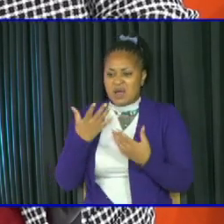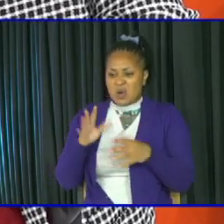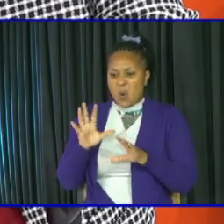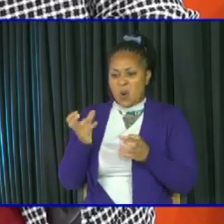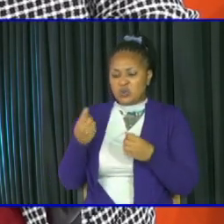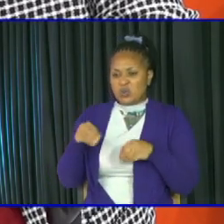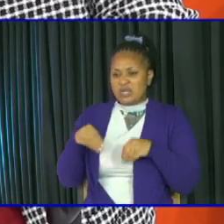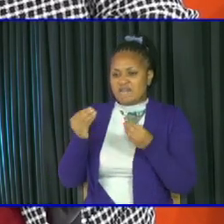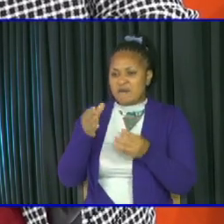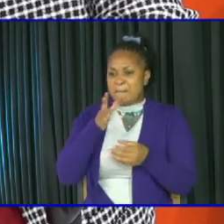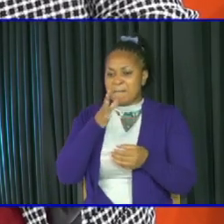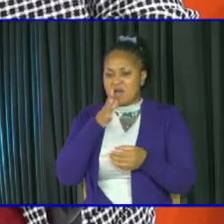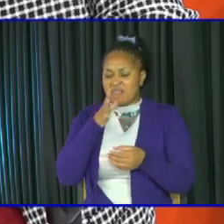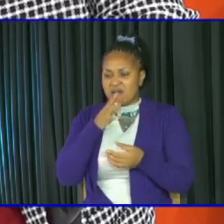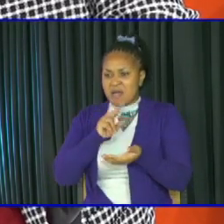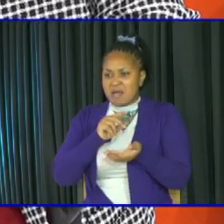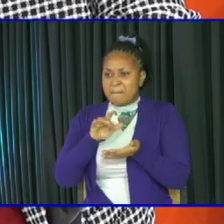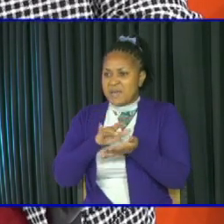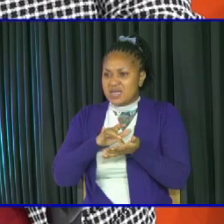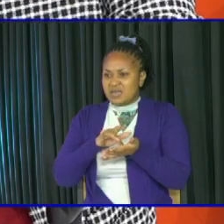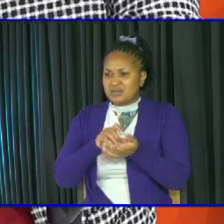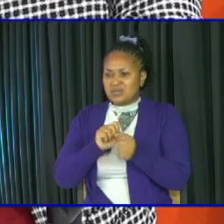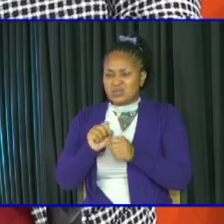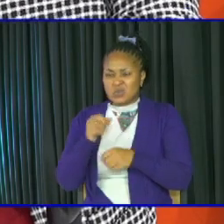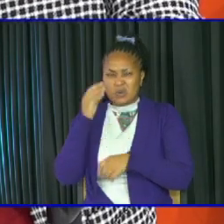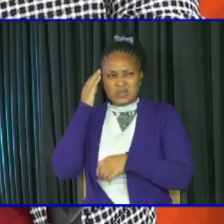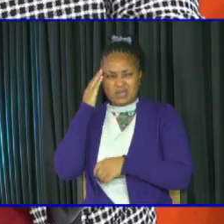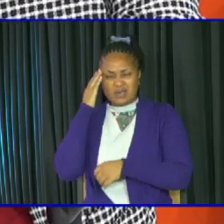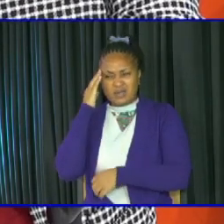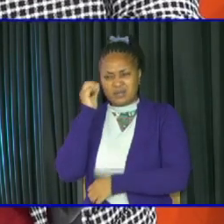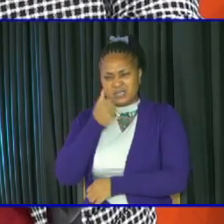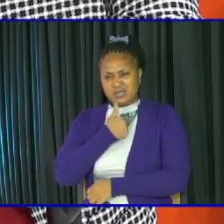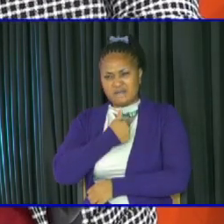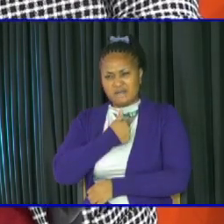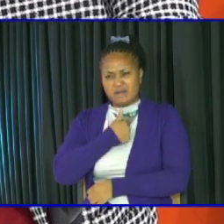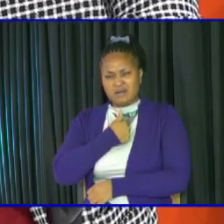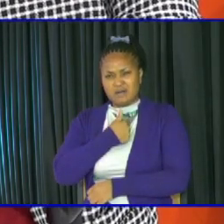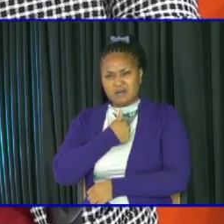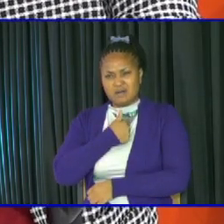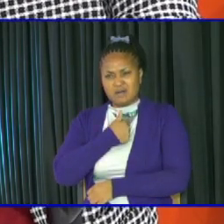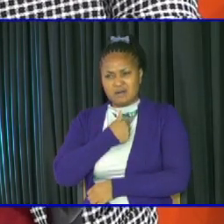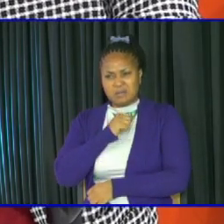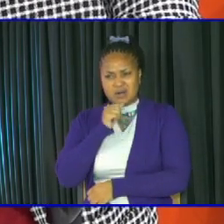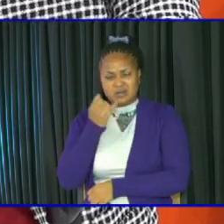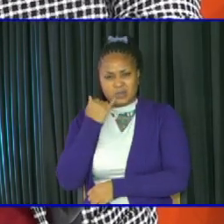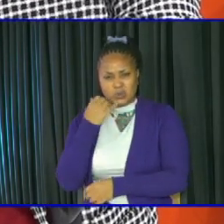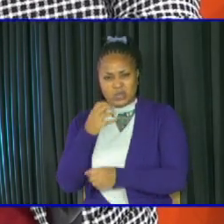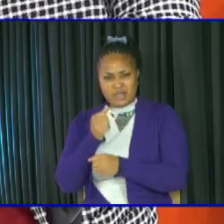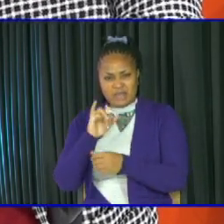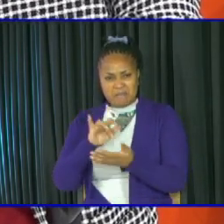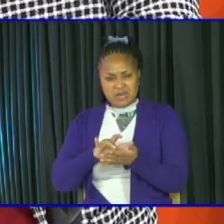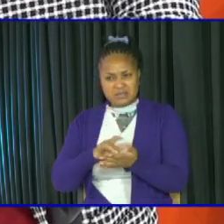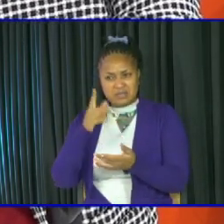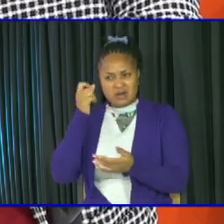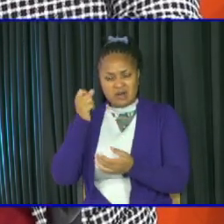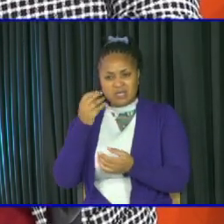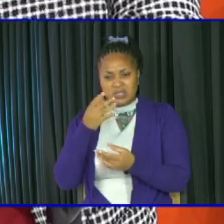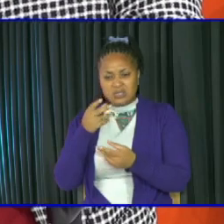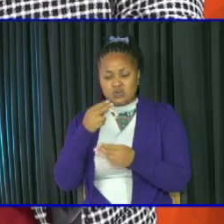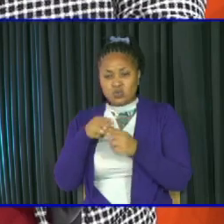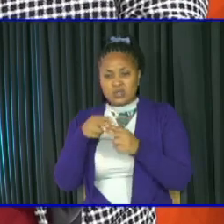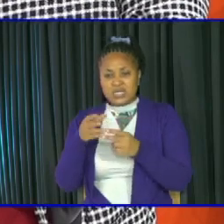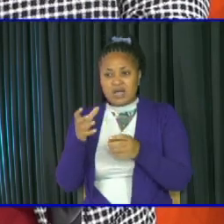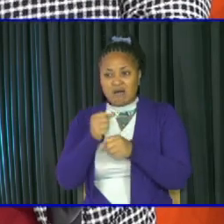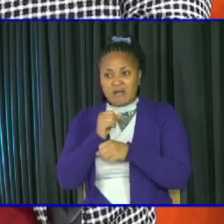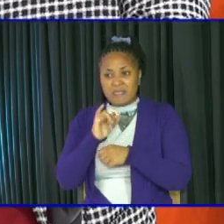mother any medication. And so I was saying to myself, it looked like I shouldn't be getting this medicine because as soon as I got it, I would fall asleep. And you